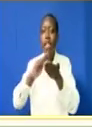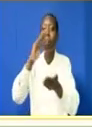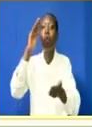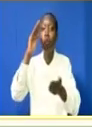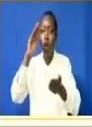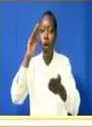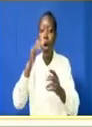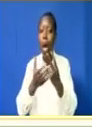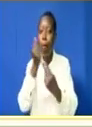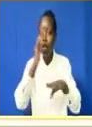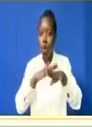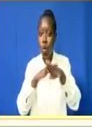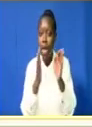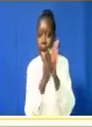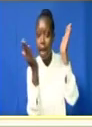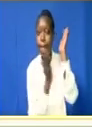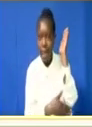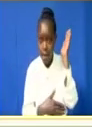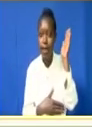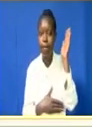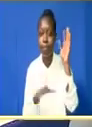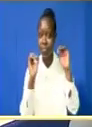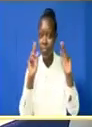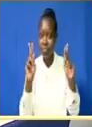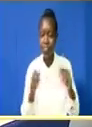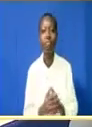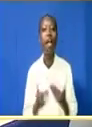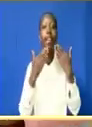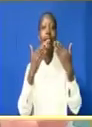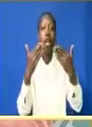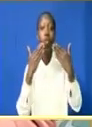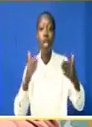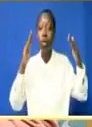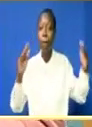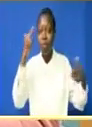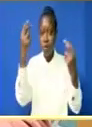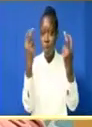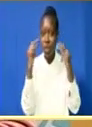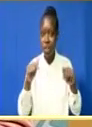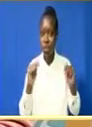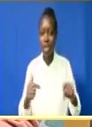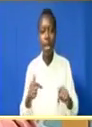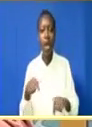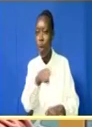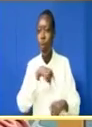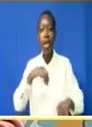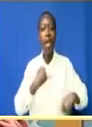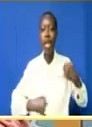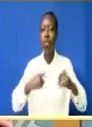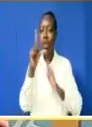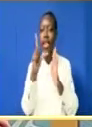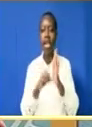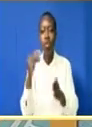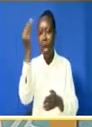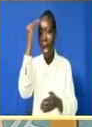positive, mm-hmm. more of the negative. More of the negative. All right. So thank you so much for joining us today. We've really had fun. And we've really learned a